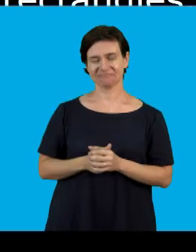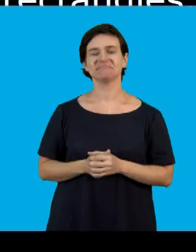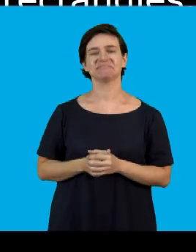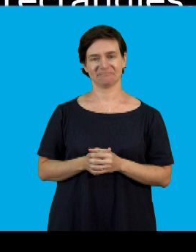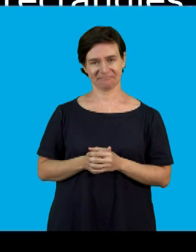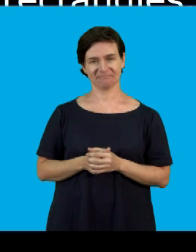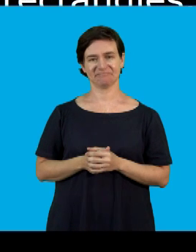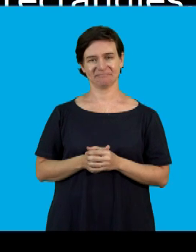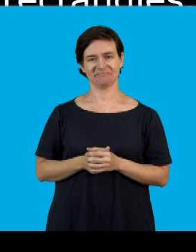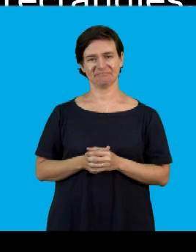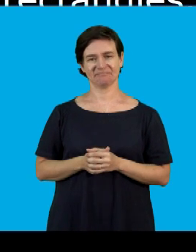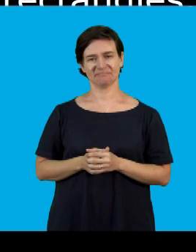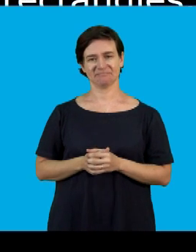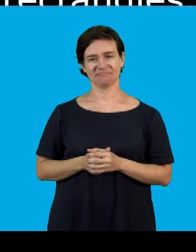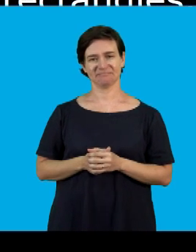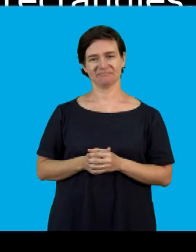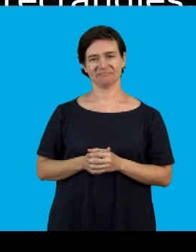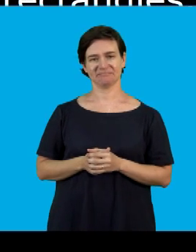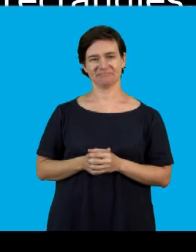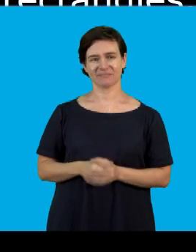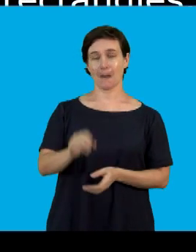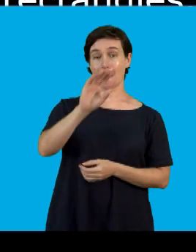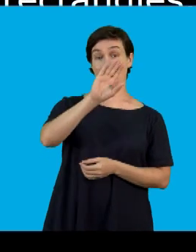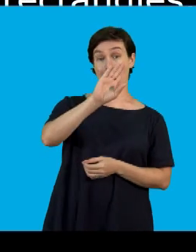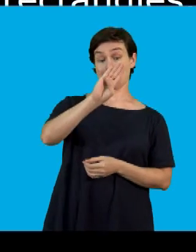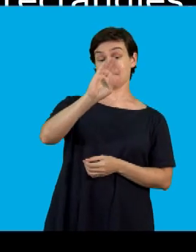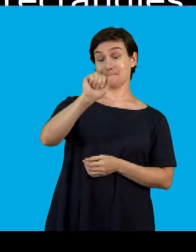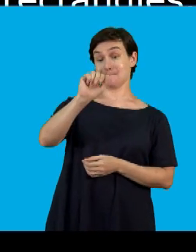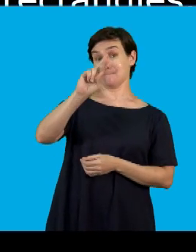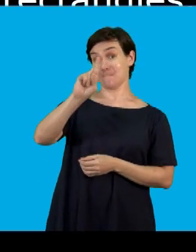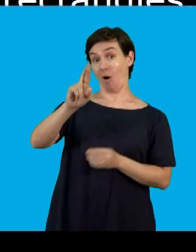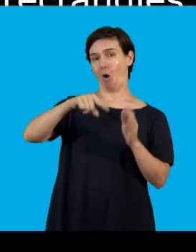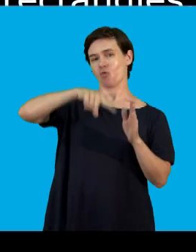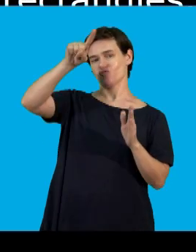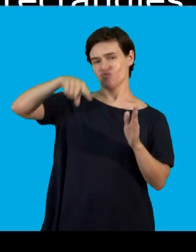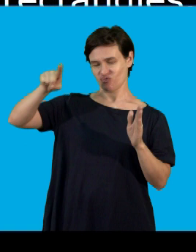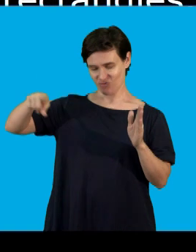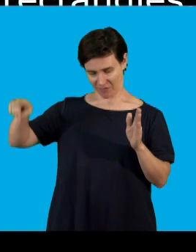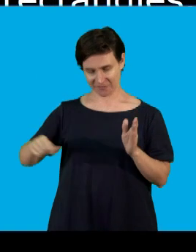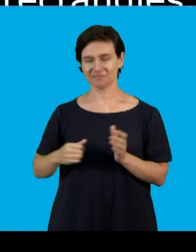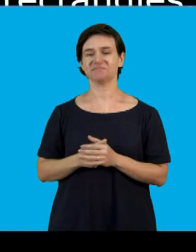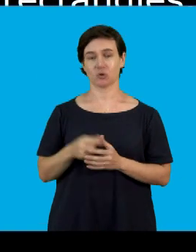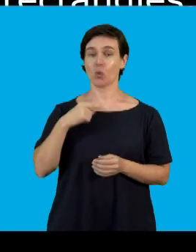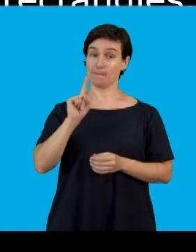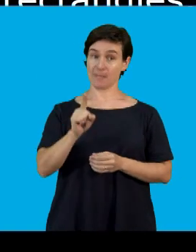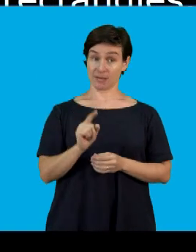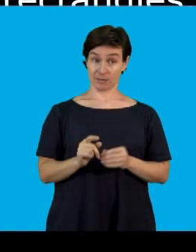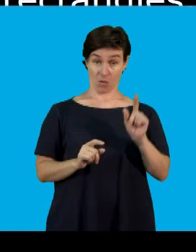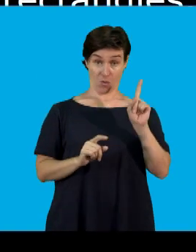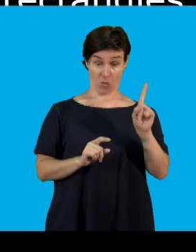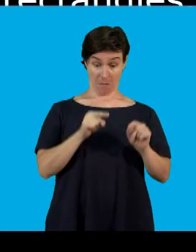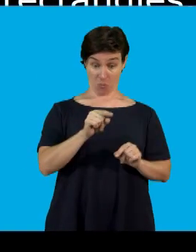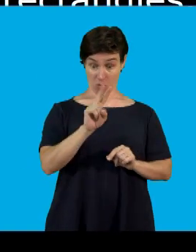correct. The right answer is the bar graph. So you then have to write the word